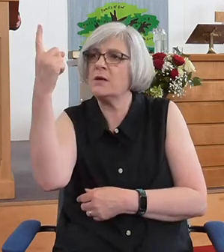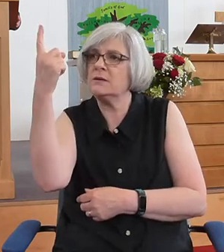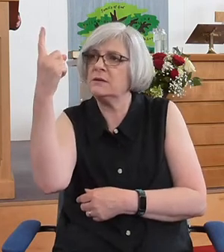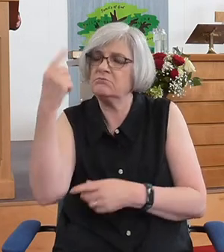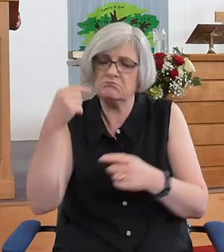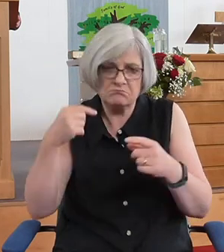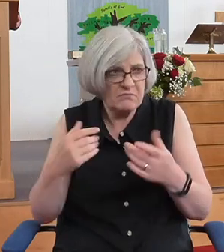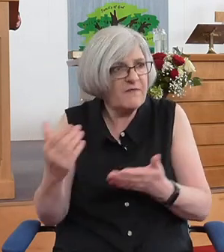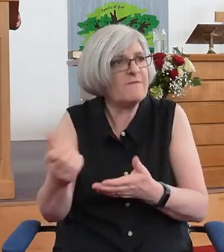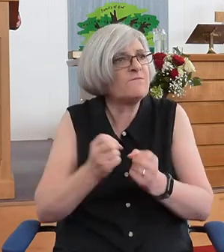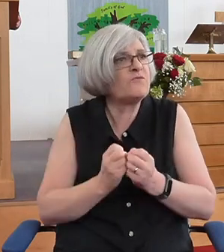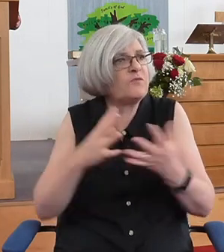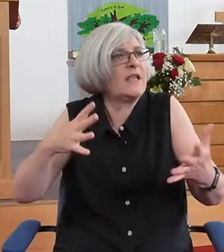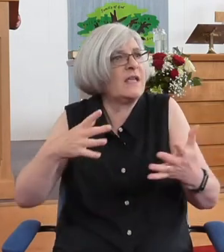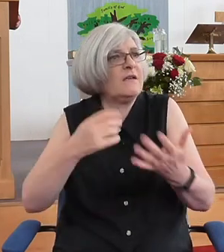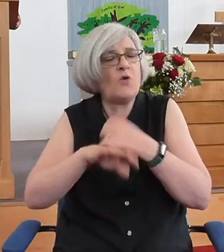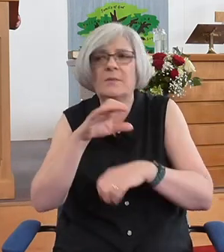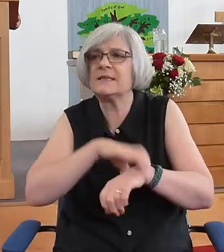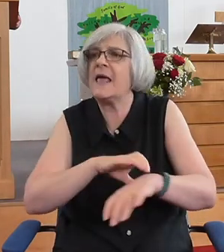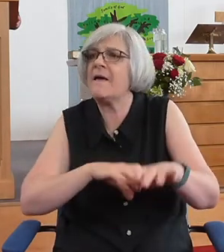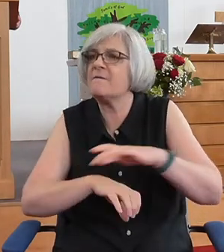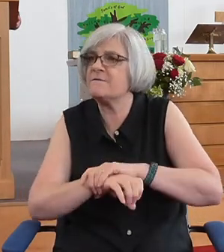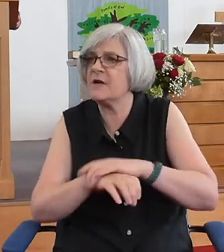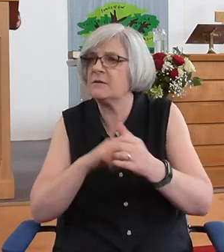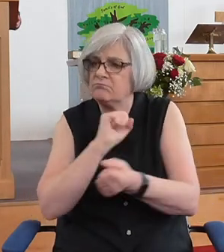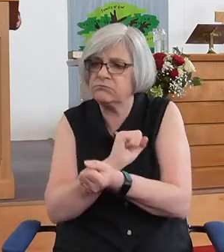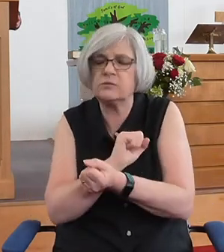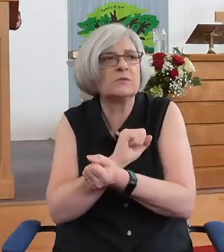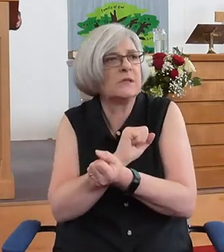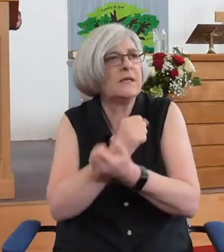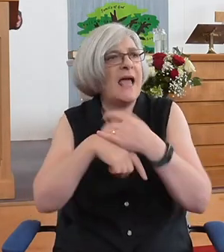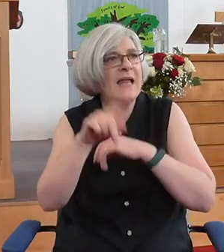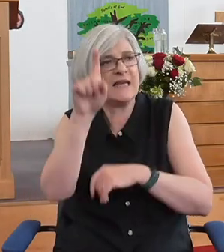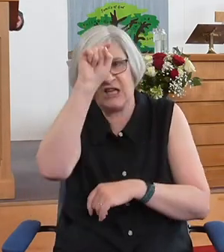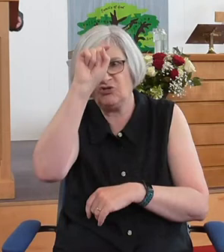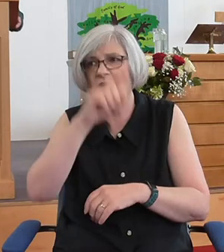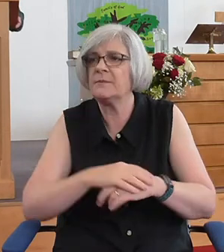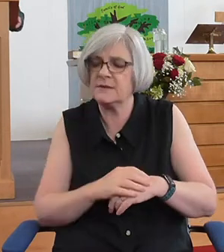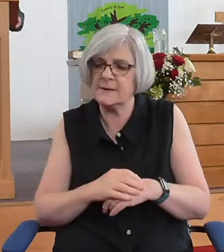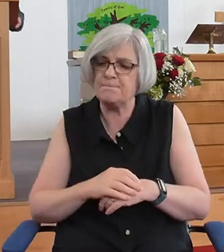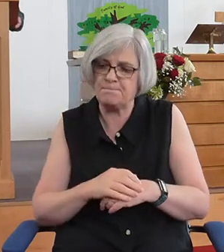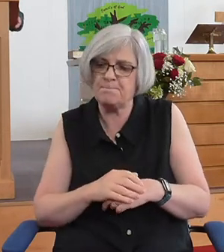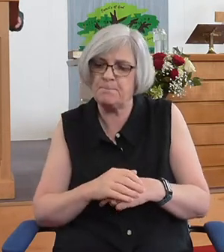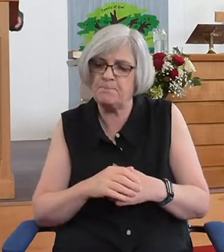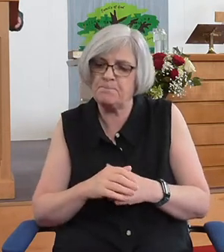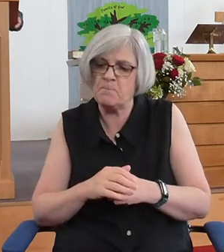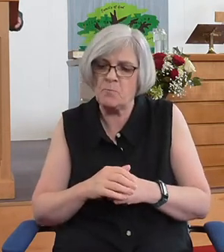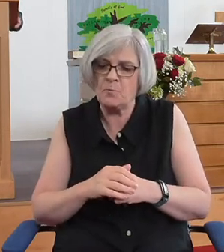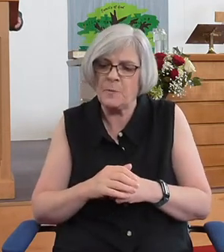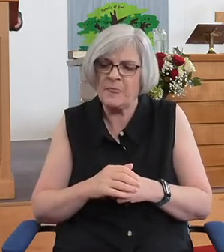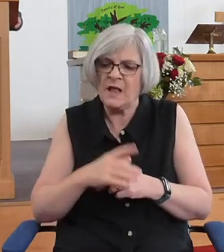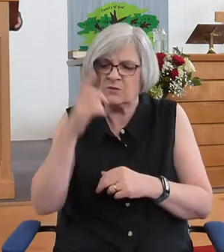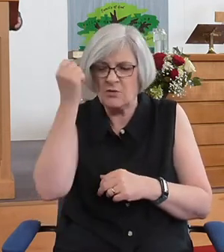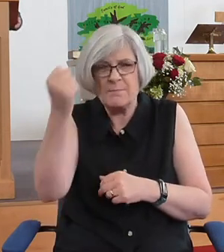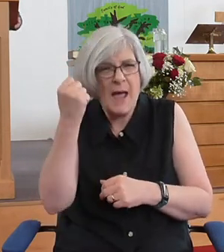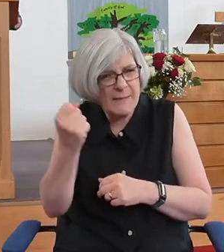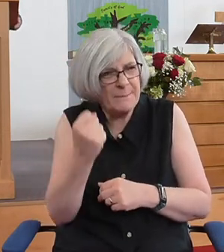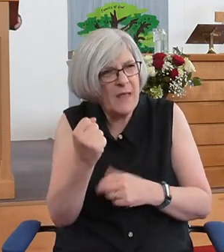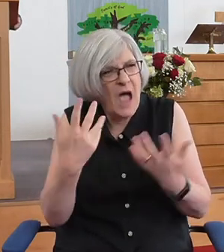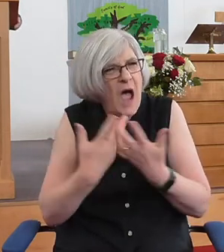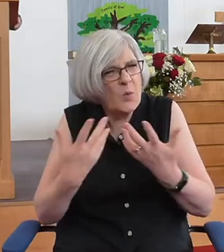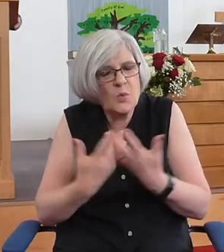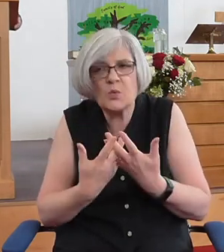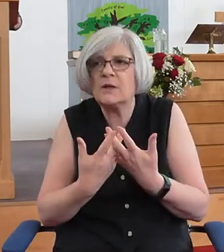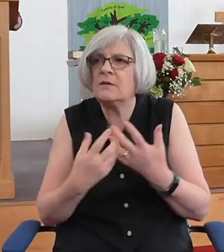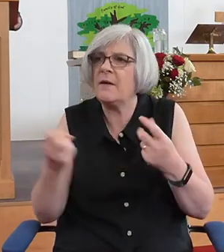redemption in freeing them from slavery and bondage in Egypt, in verse 14. To remind them of this and